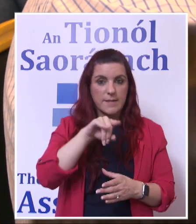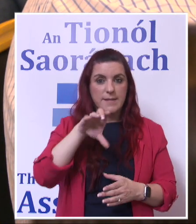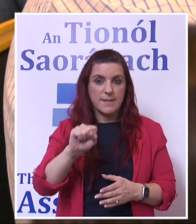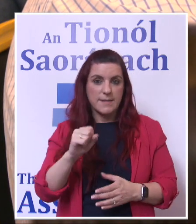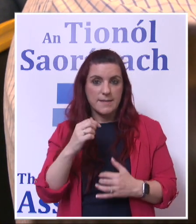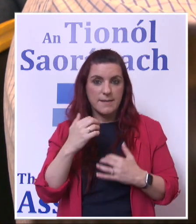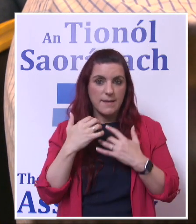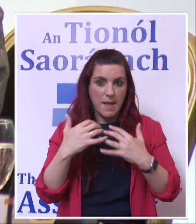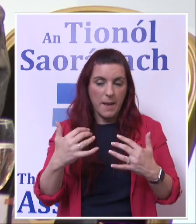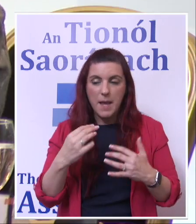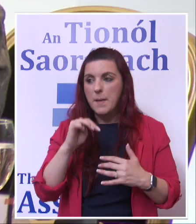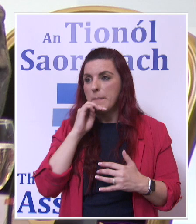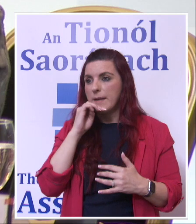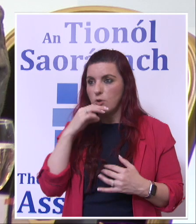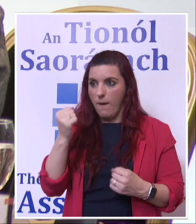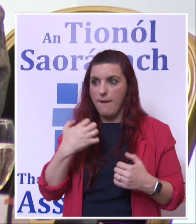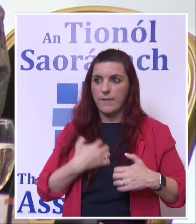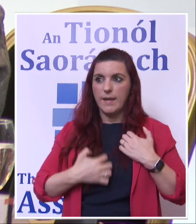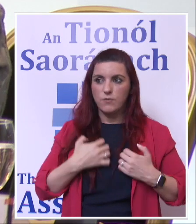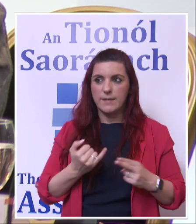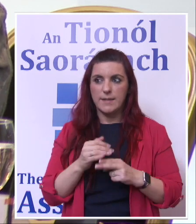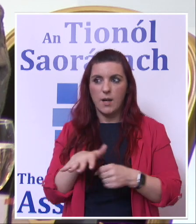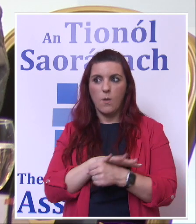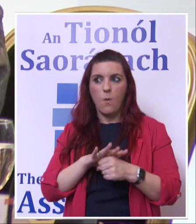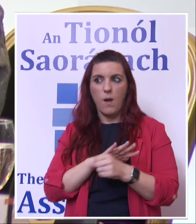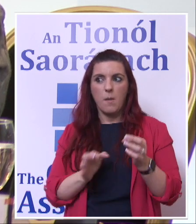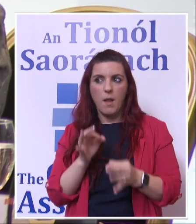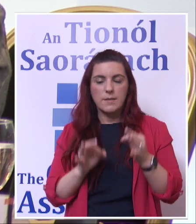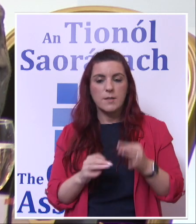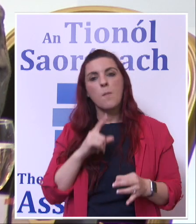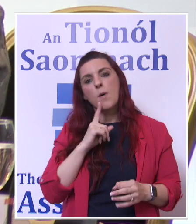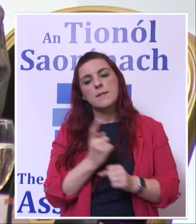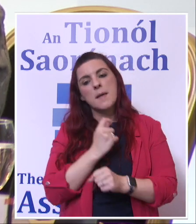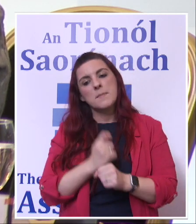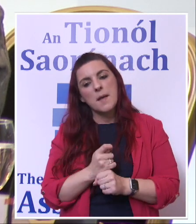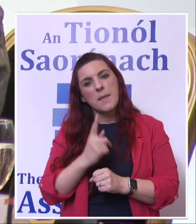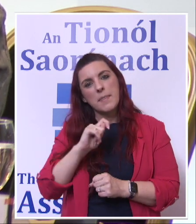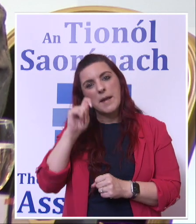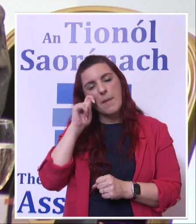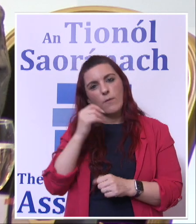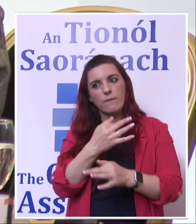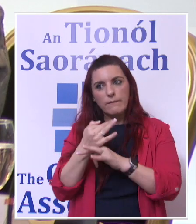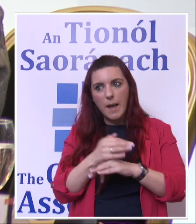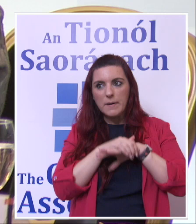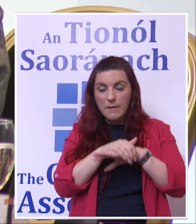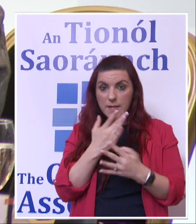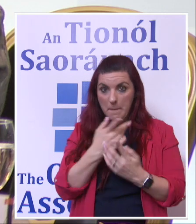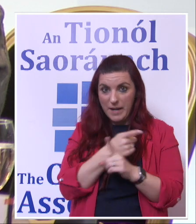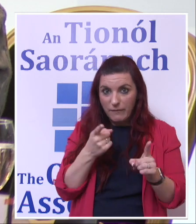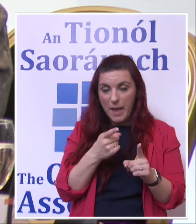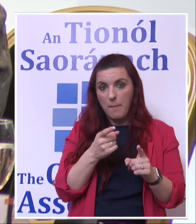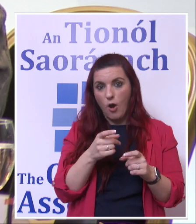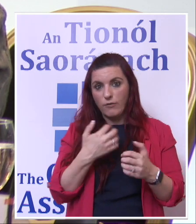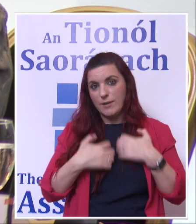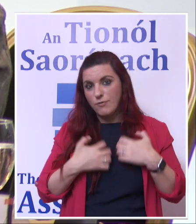of the fact that you have an interest in local politics. But, think about your families and friends, how many of them are interested,